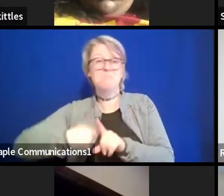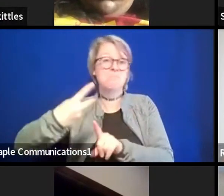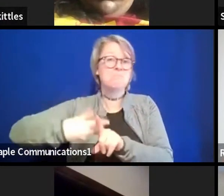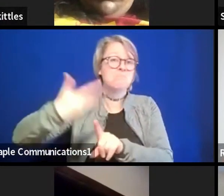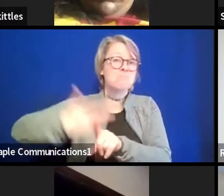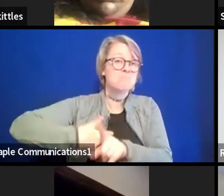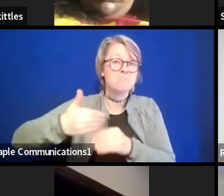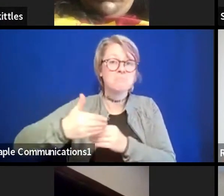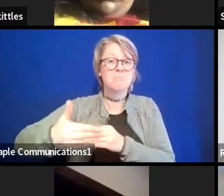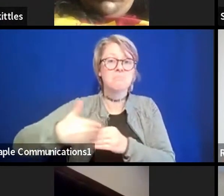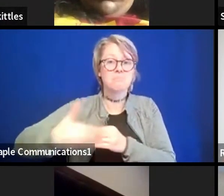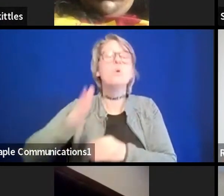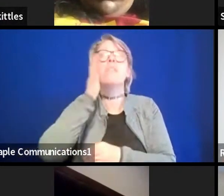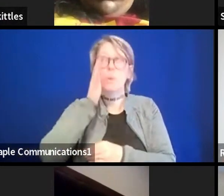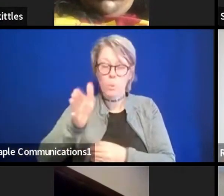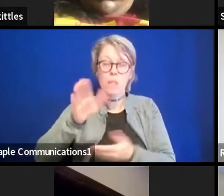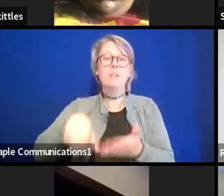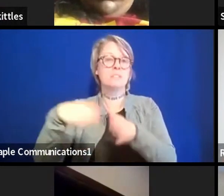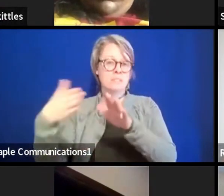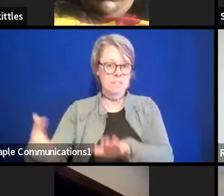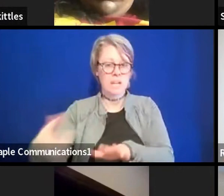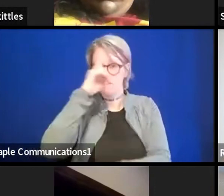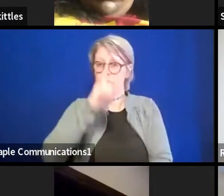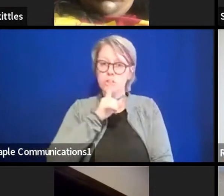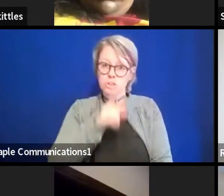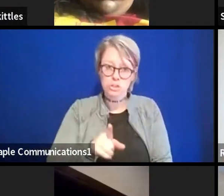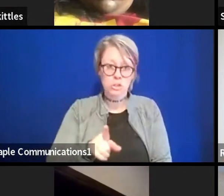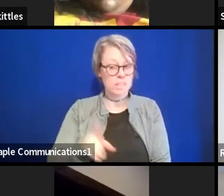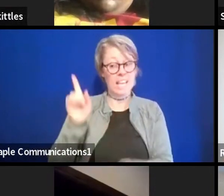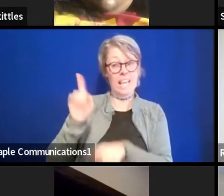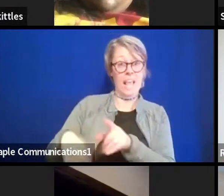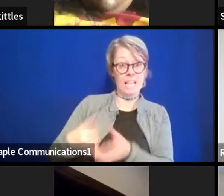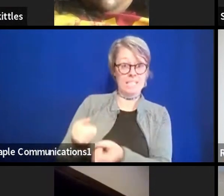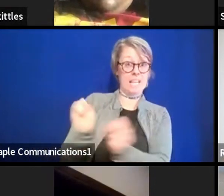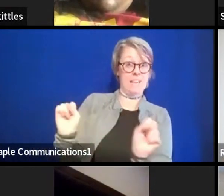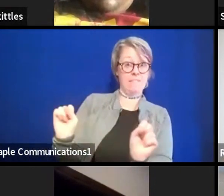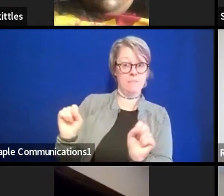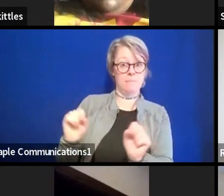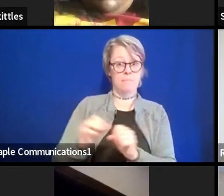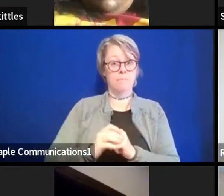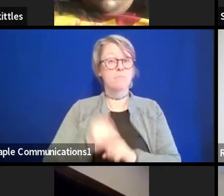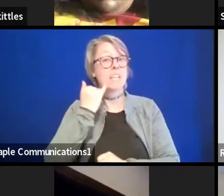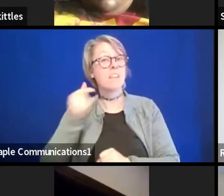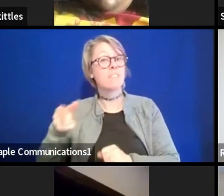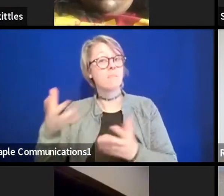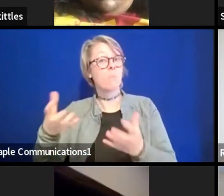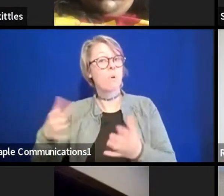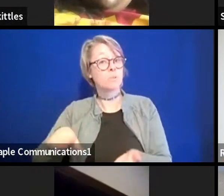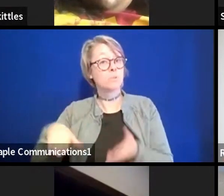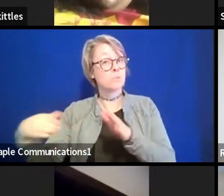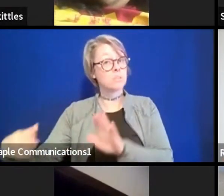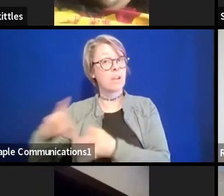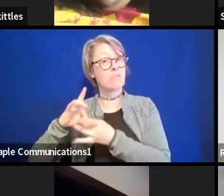months, but they're definitely on their way down. If they want to die because of